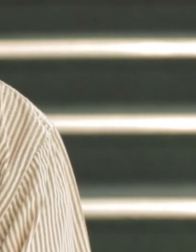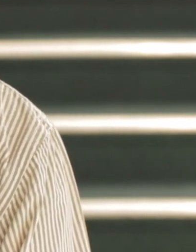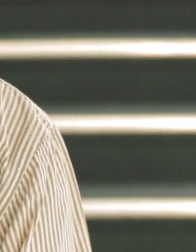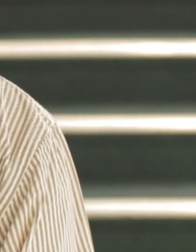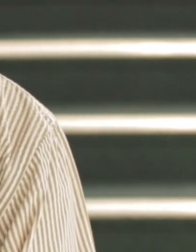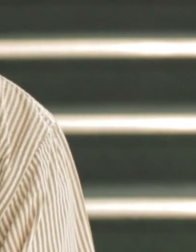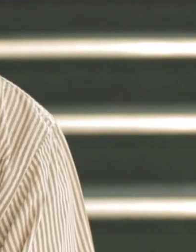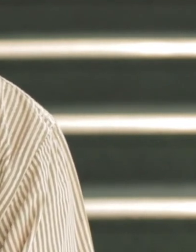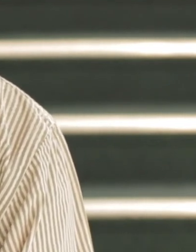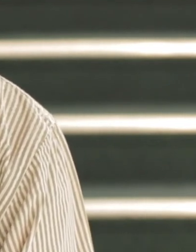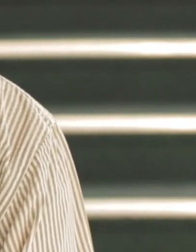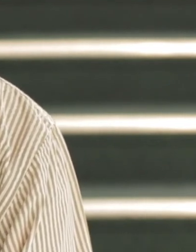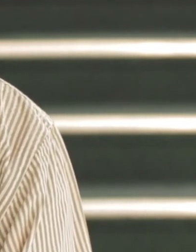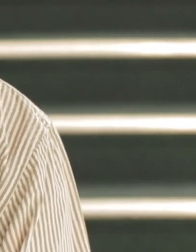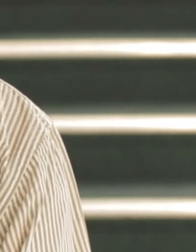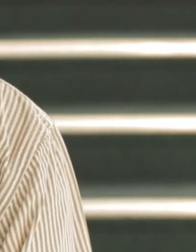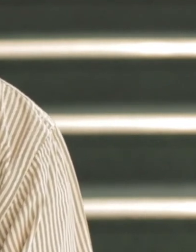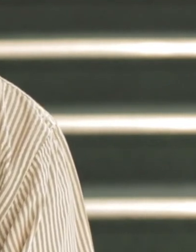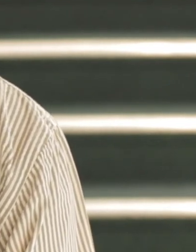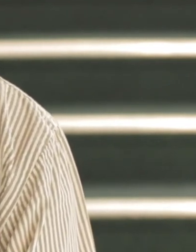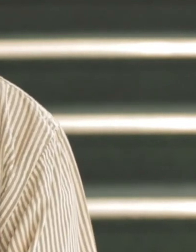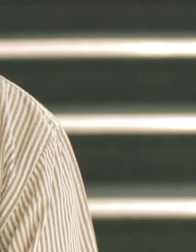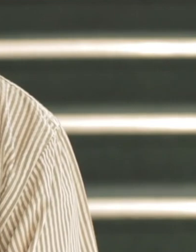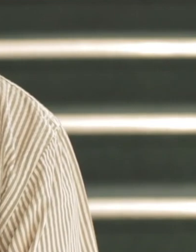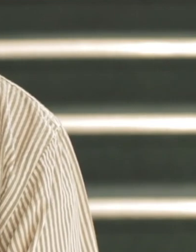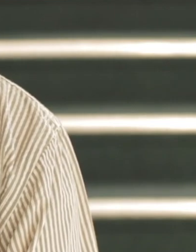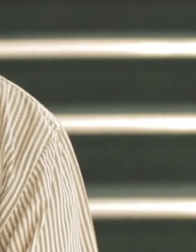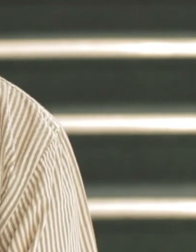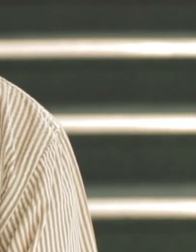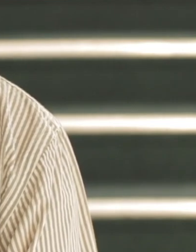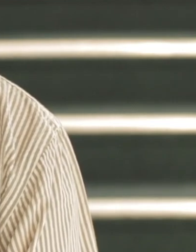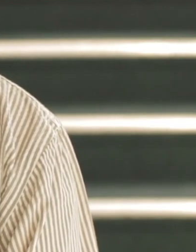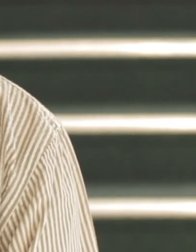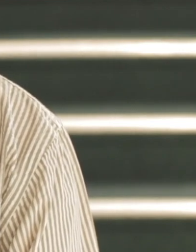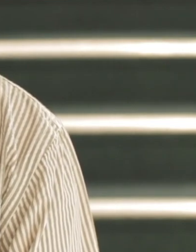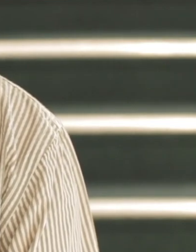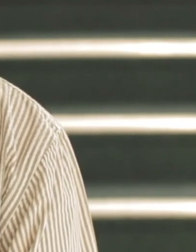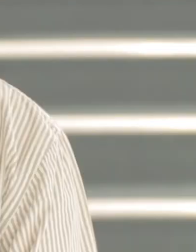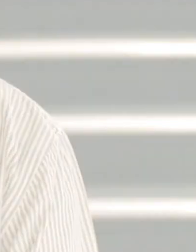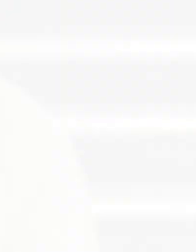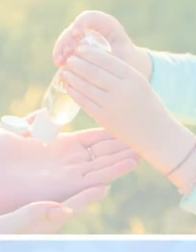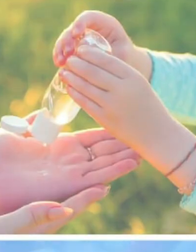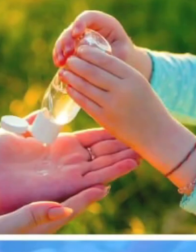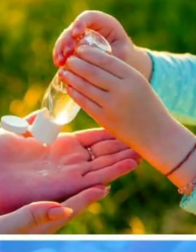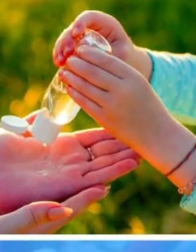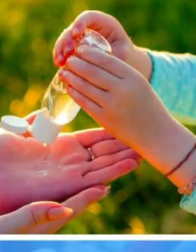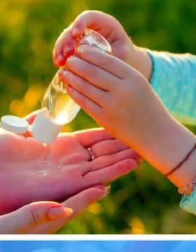of Public Health, reminding you to stay healthy, stay safe, and stay home.